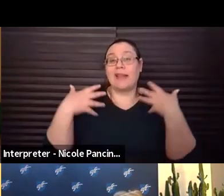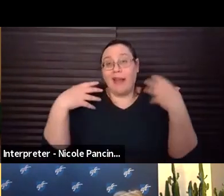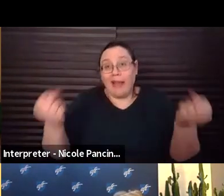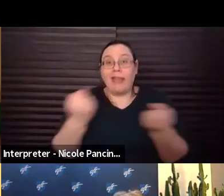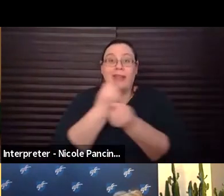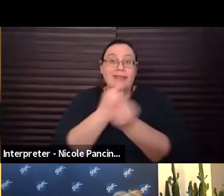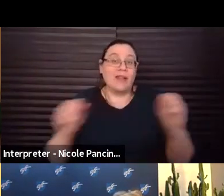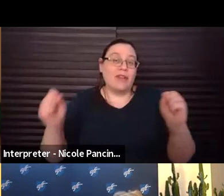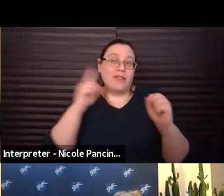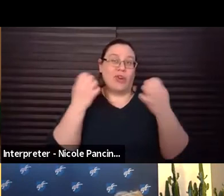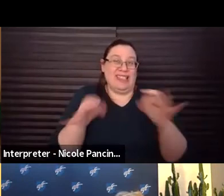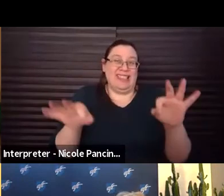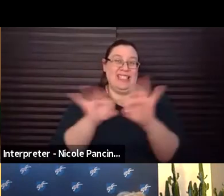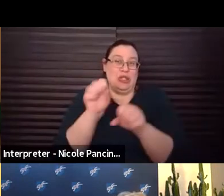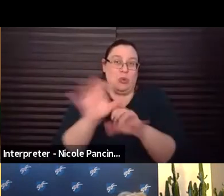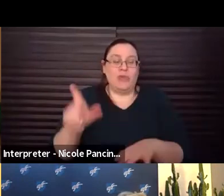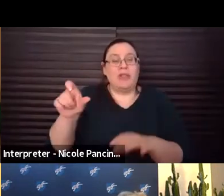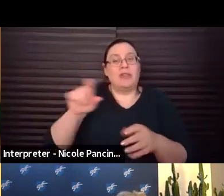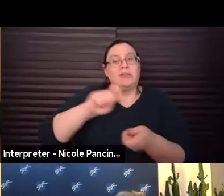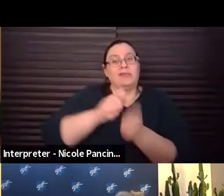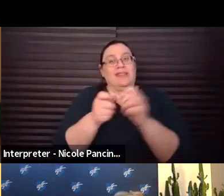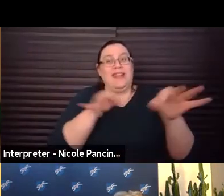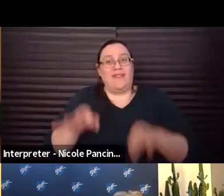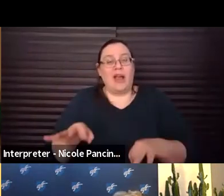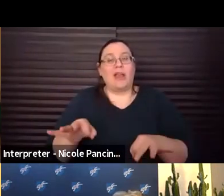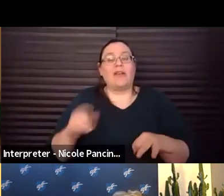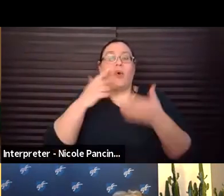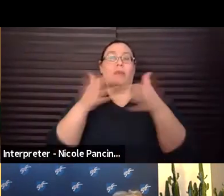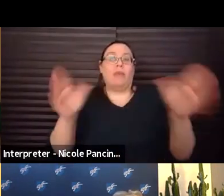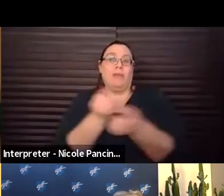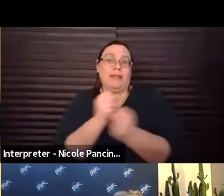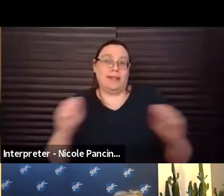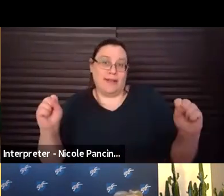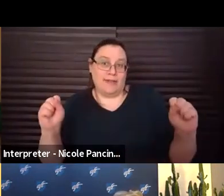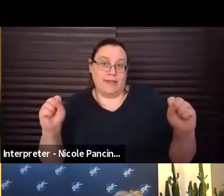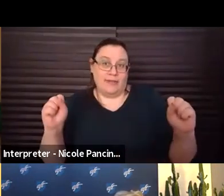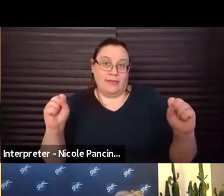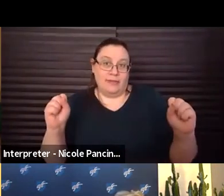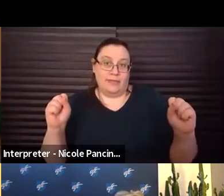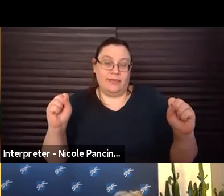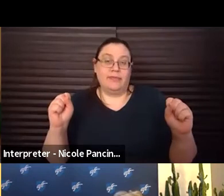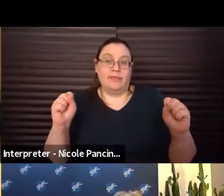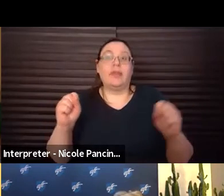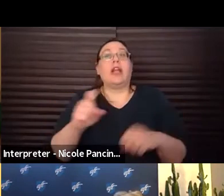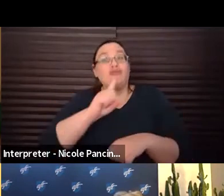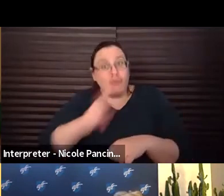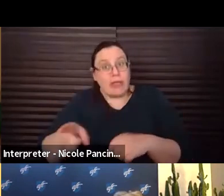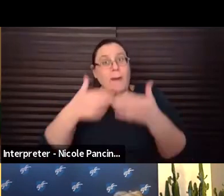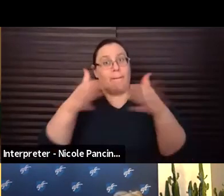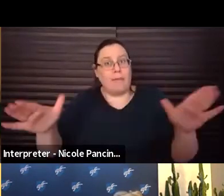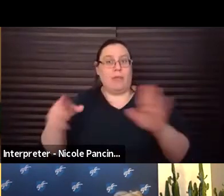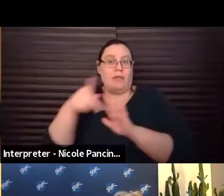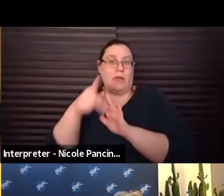for essential workers must be redefined as a matter of public safety and real public policy.